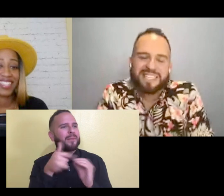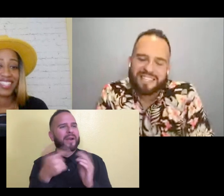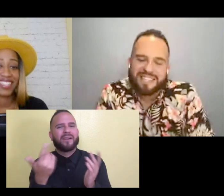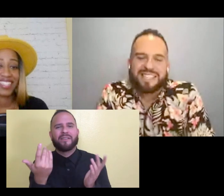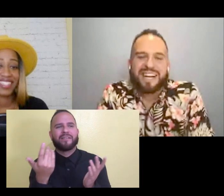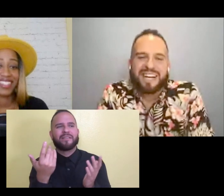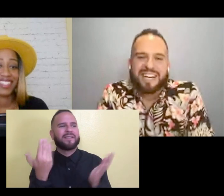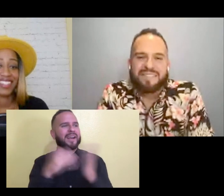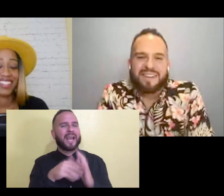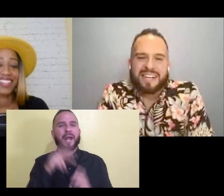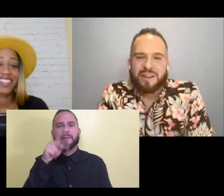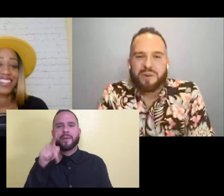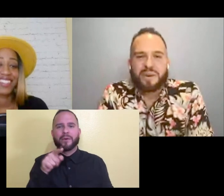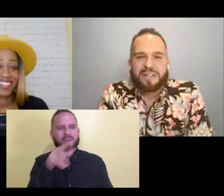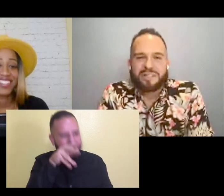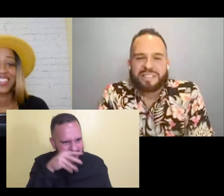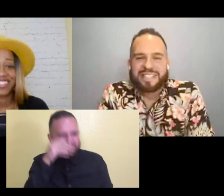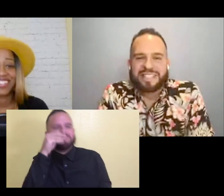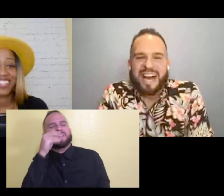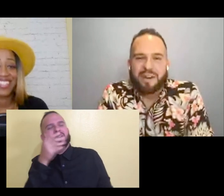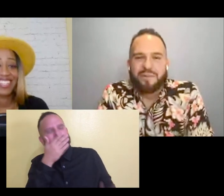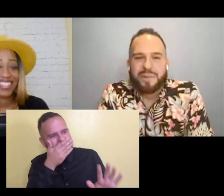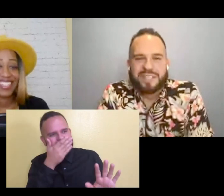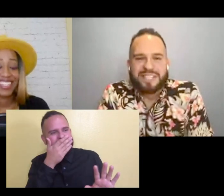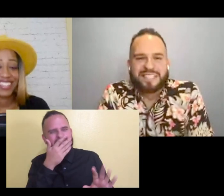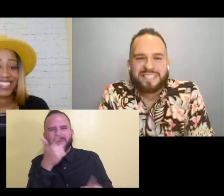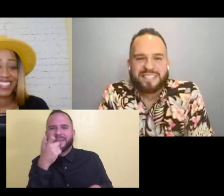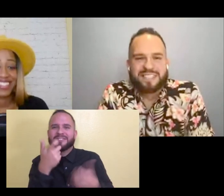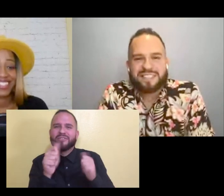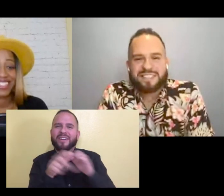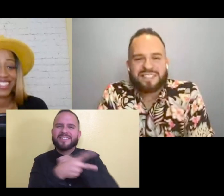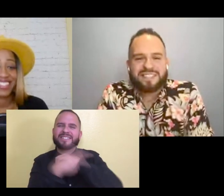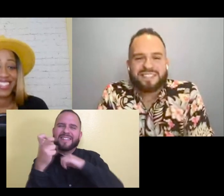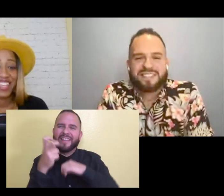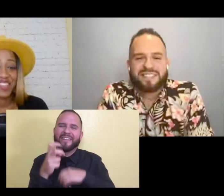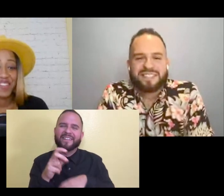money. I find that a little more interesting than the height of a building.